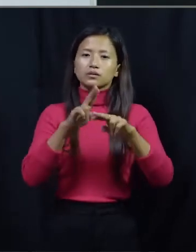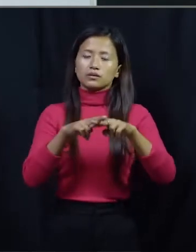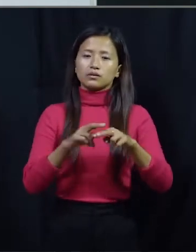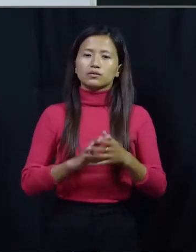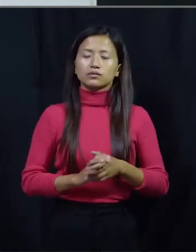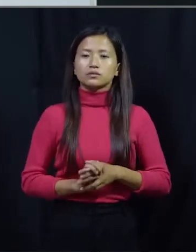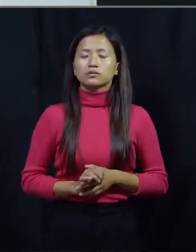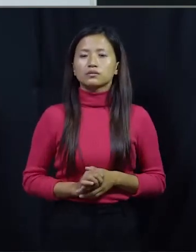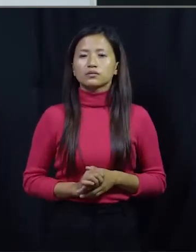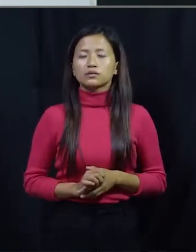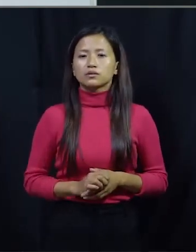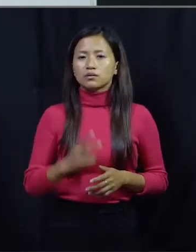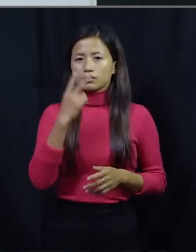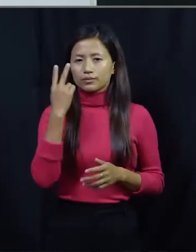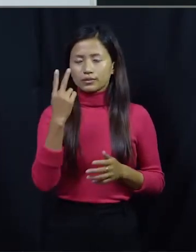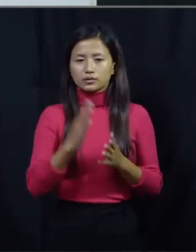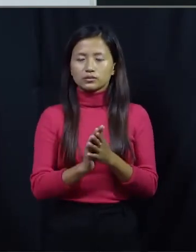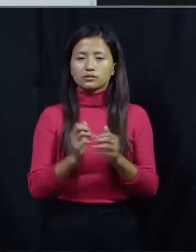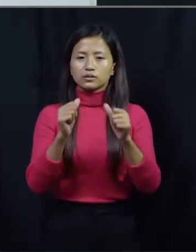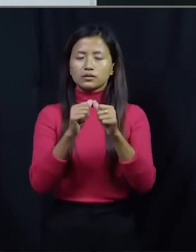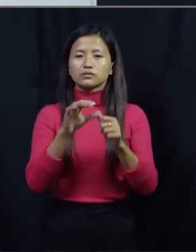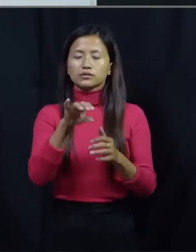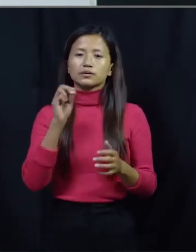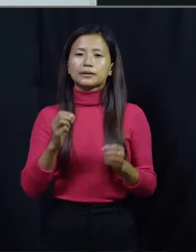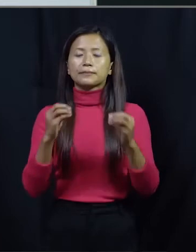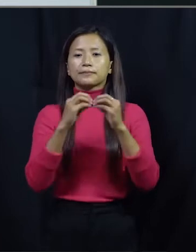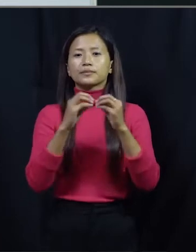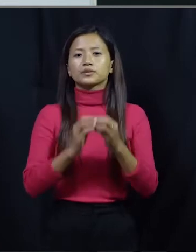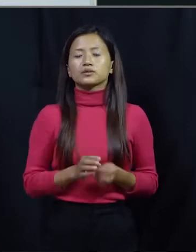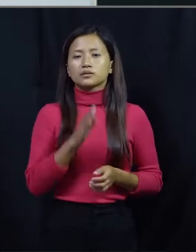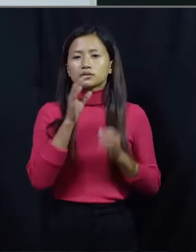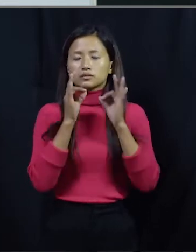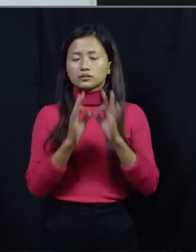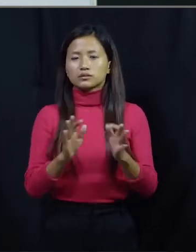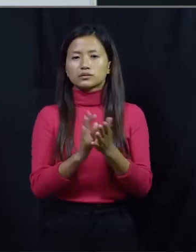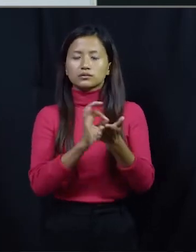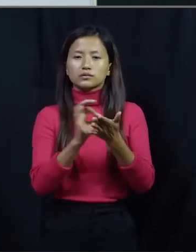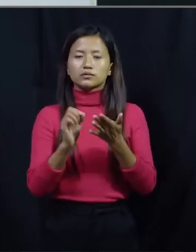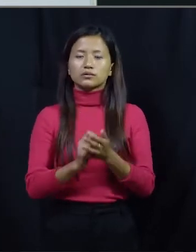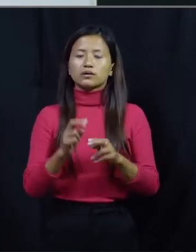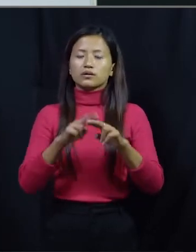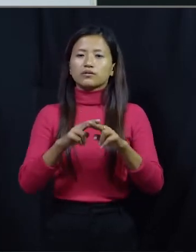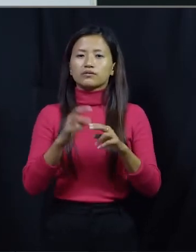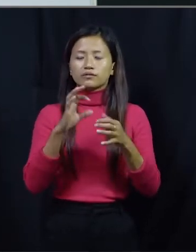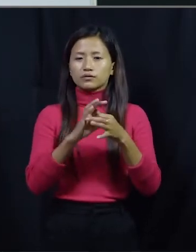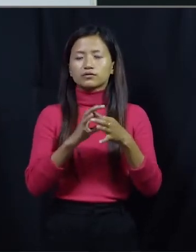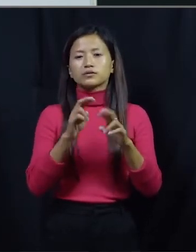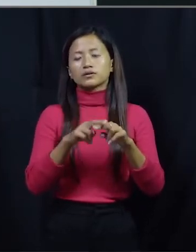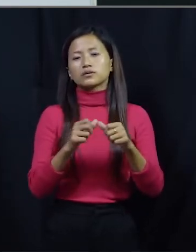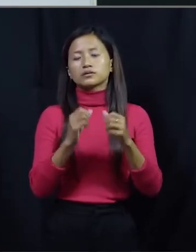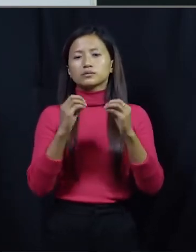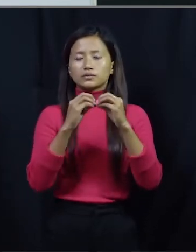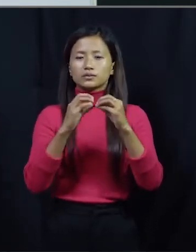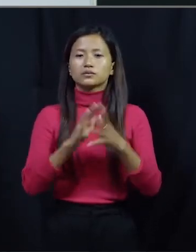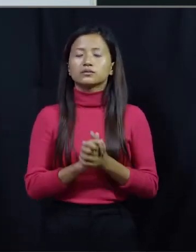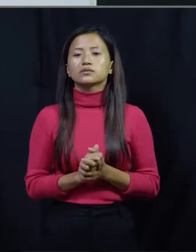this function is operating on this A to get B. So we can simply write this one, F of A as B. Okay.